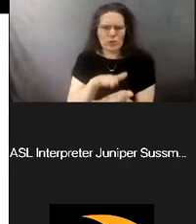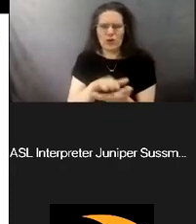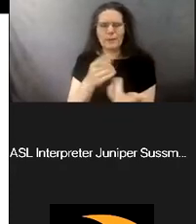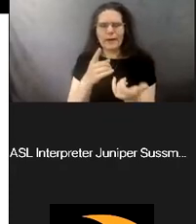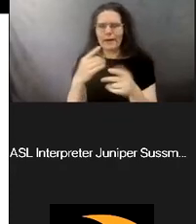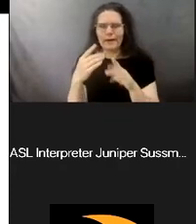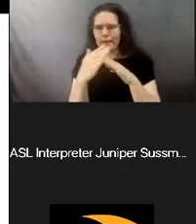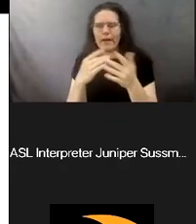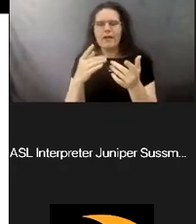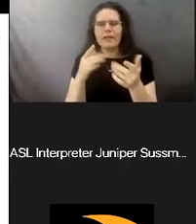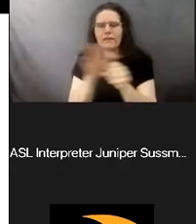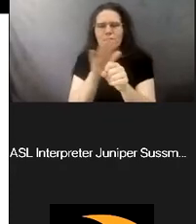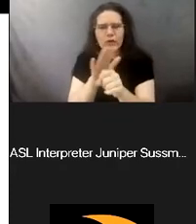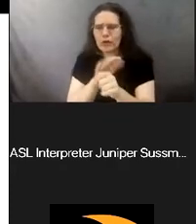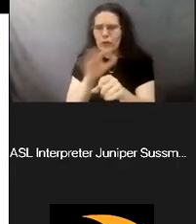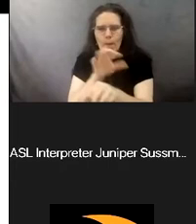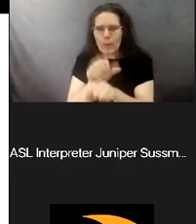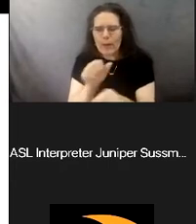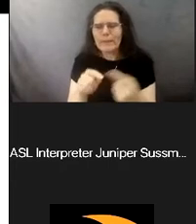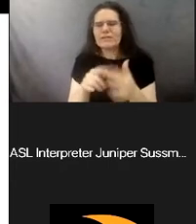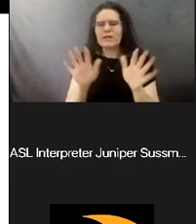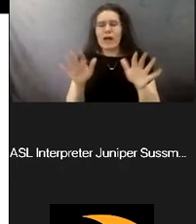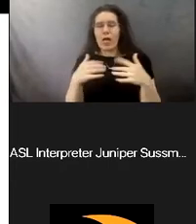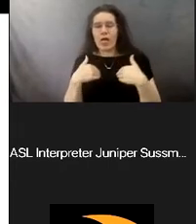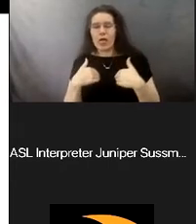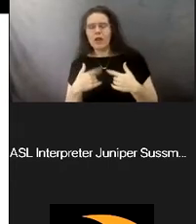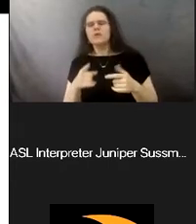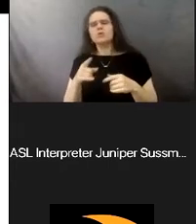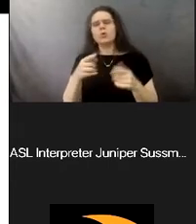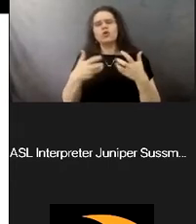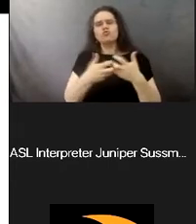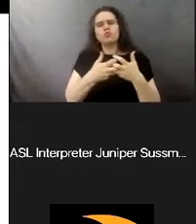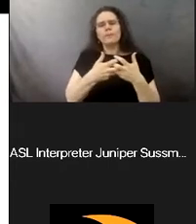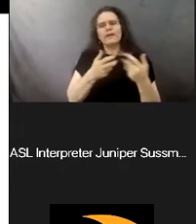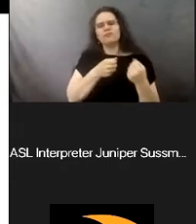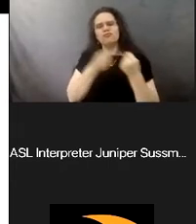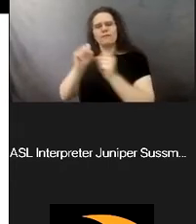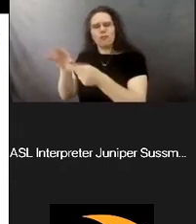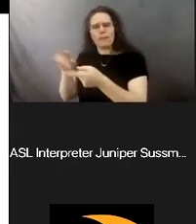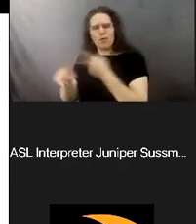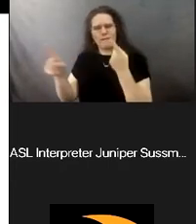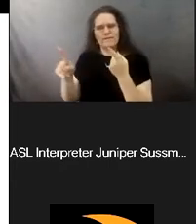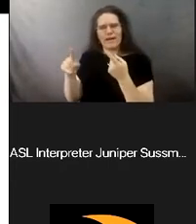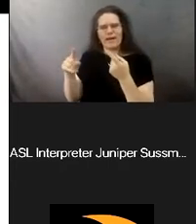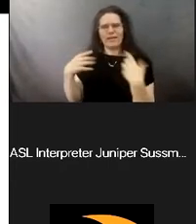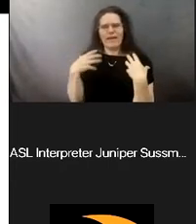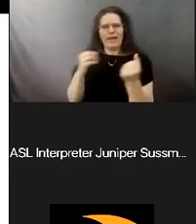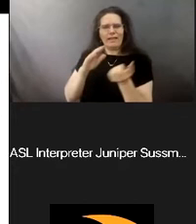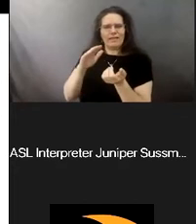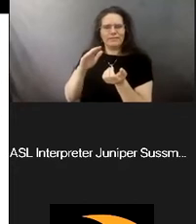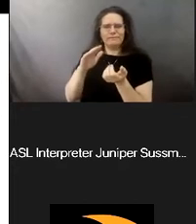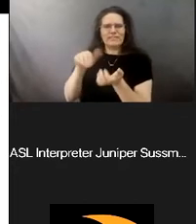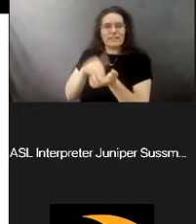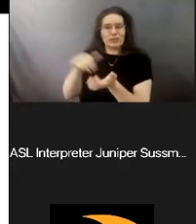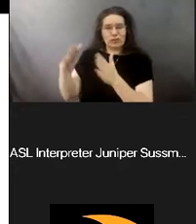she lets her roommate take her to the local health clinic downtown, where she's diagnosed with type 1 diabetes. Back on campus, she meets with